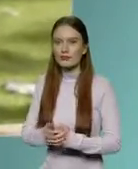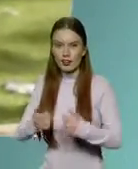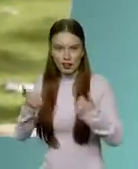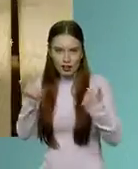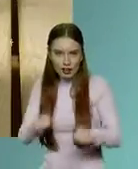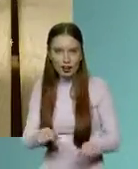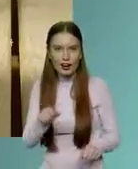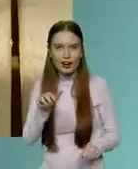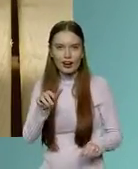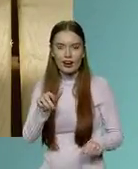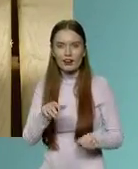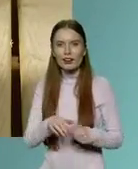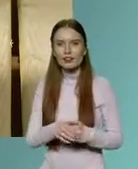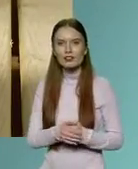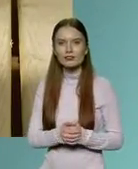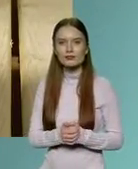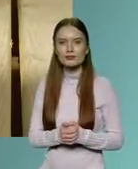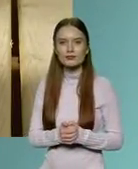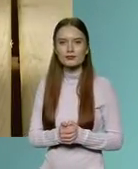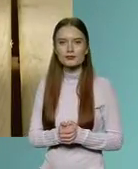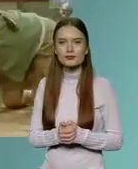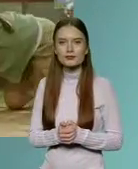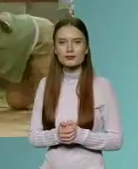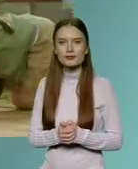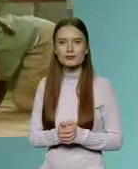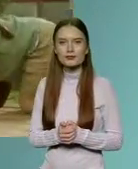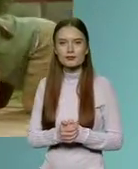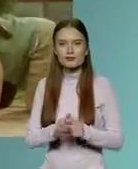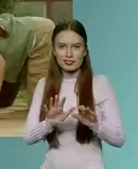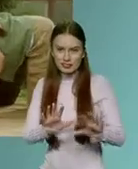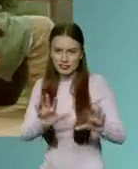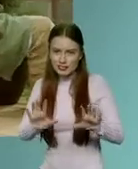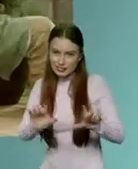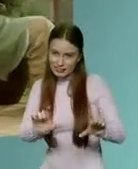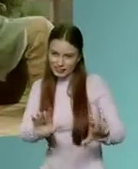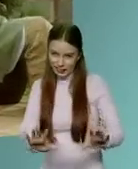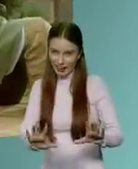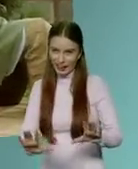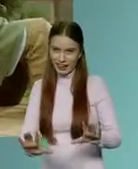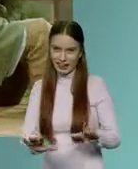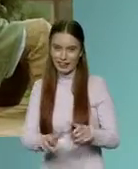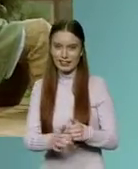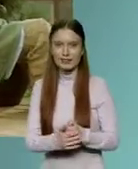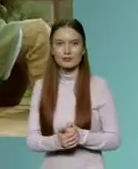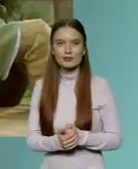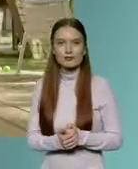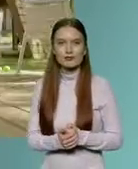of a saurus. Dana creeps to it. Just stay right